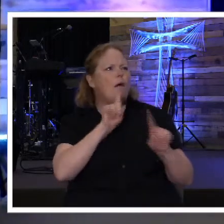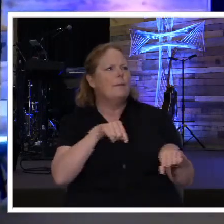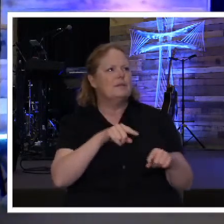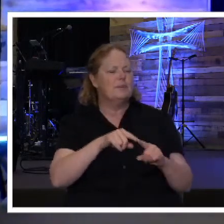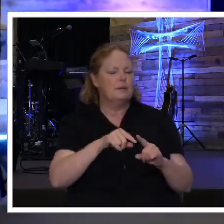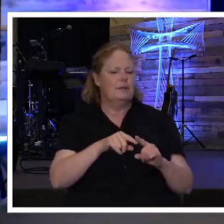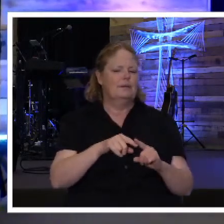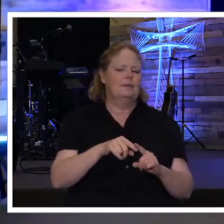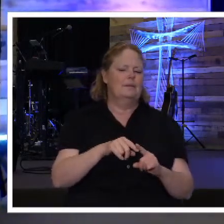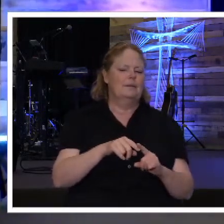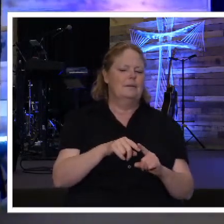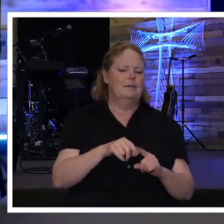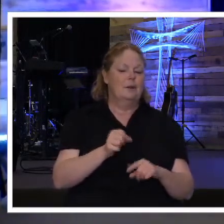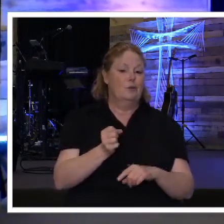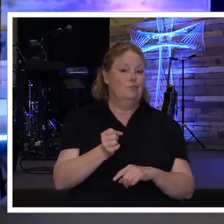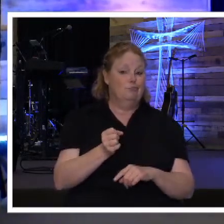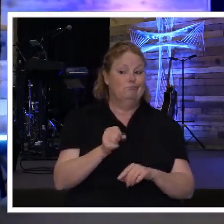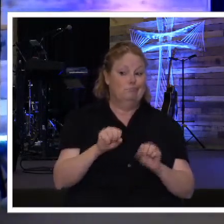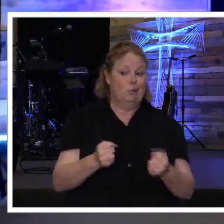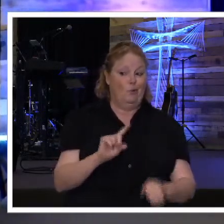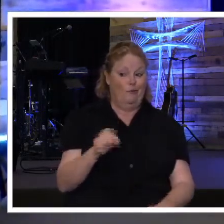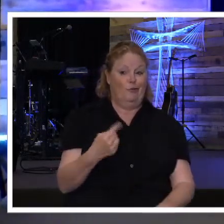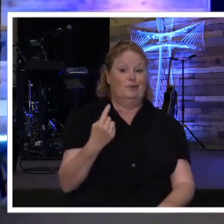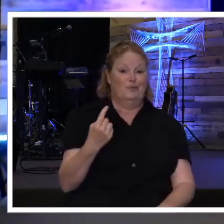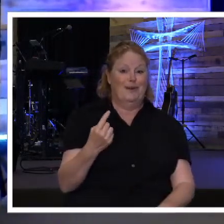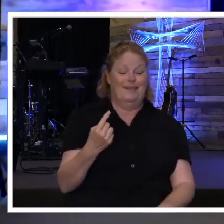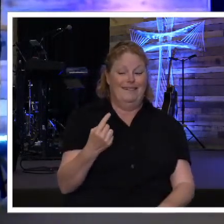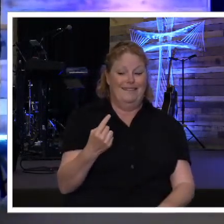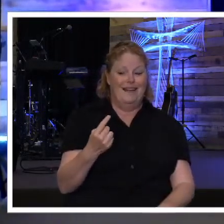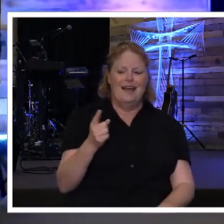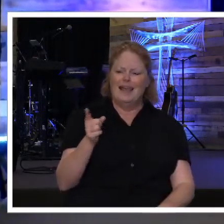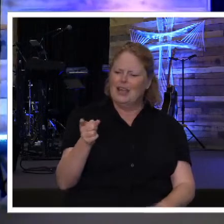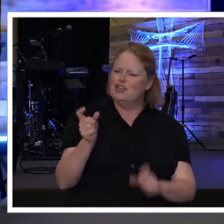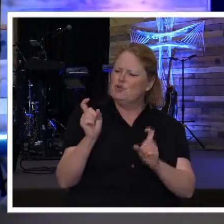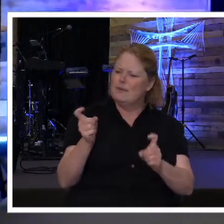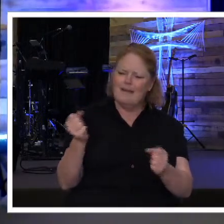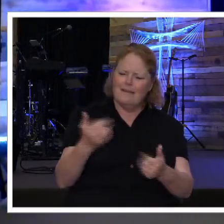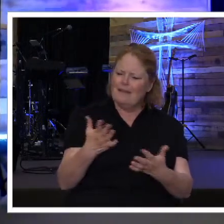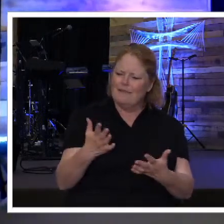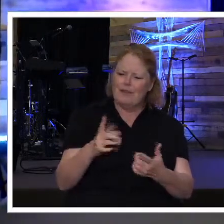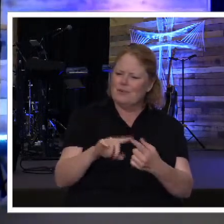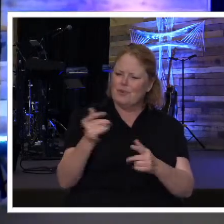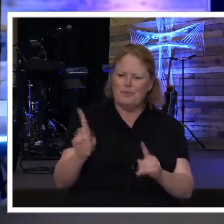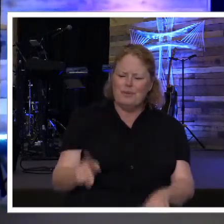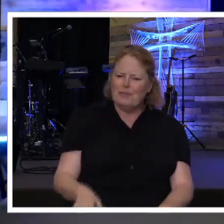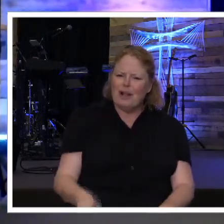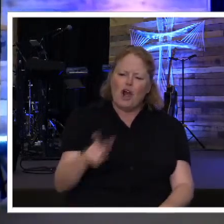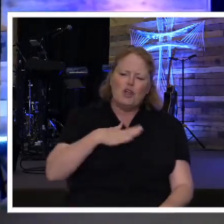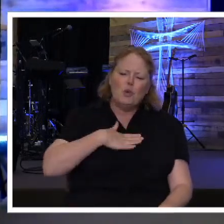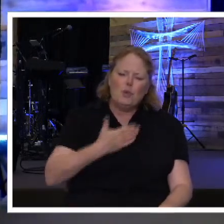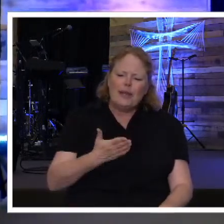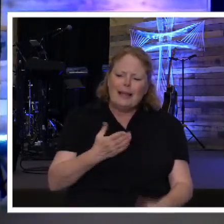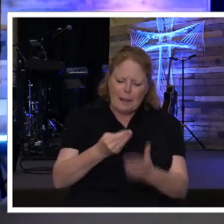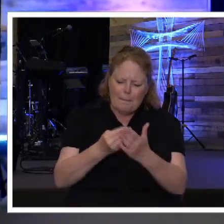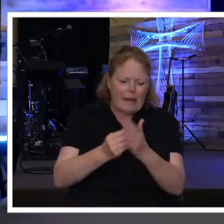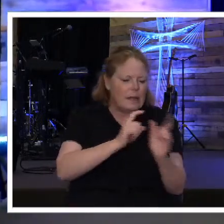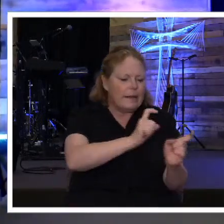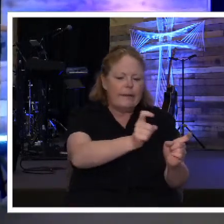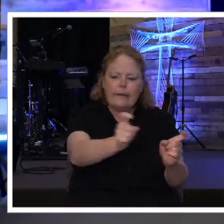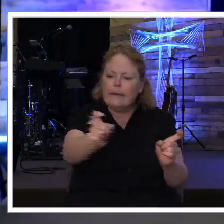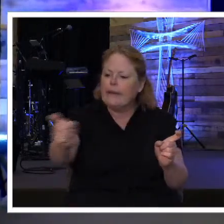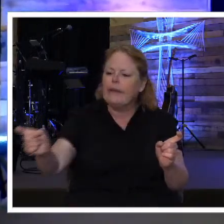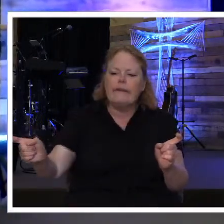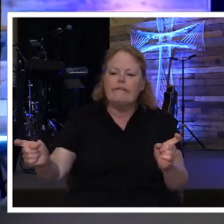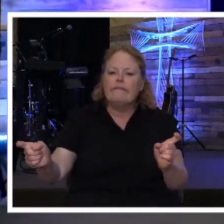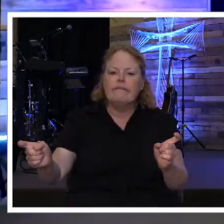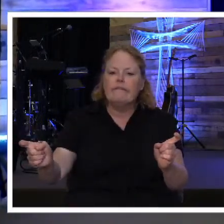Can you even conceive of giving all of your money away? Are you willing to give it away, give the